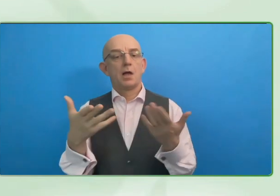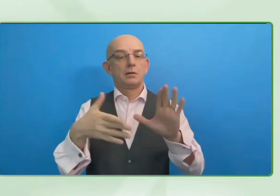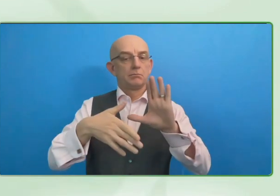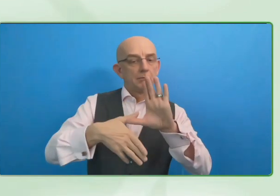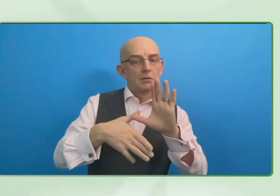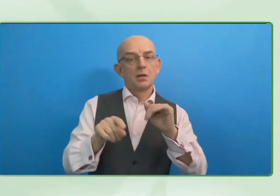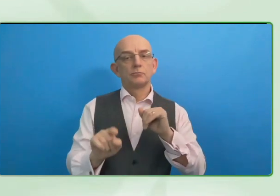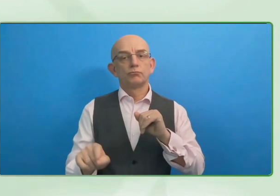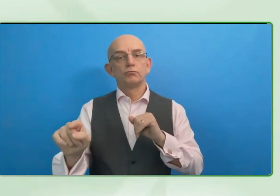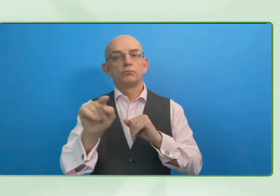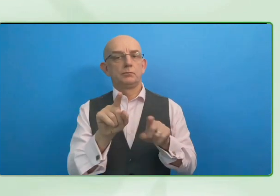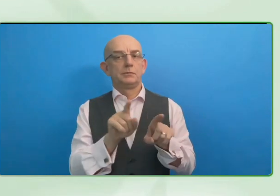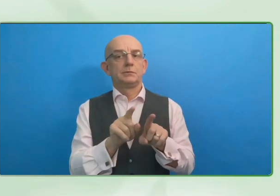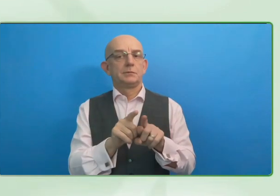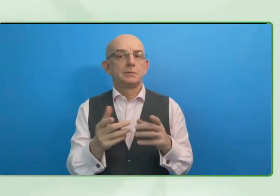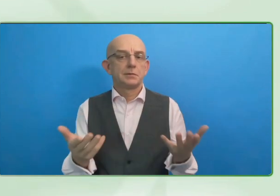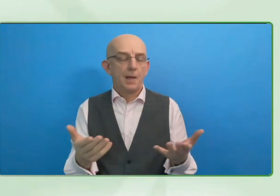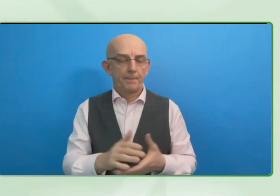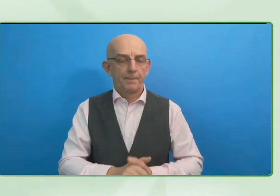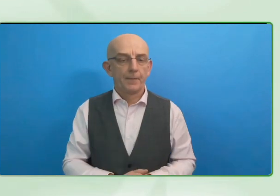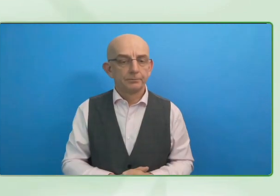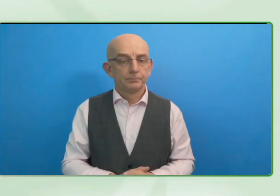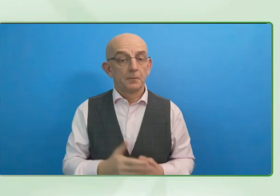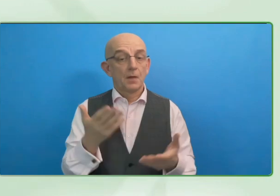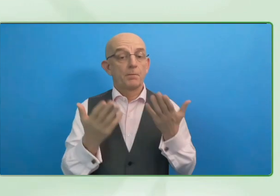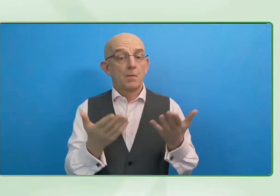And maybe also from the Deafcom, like we have very similar